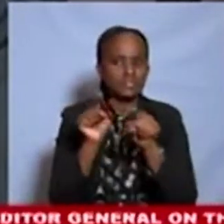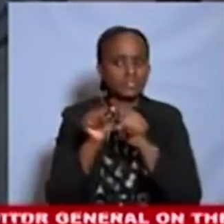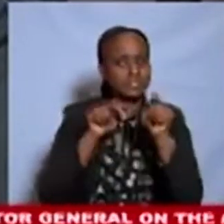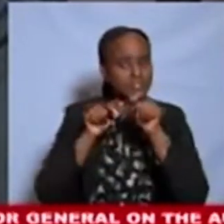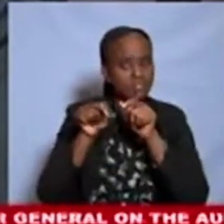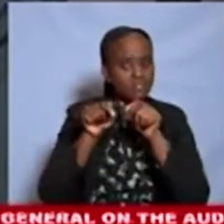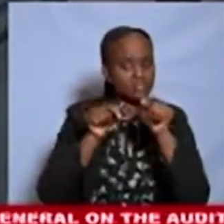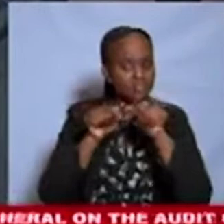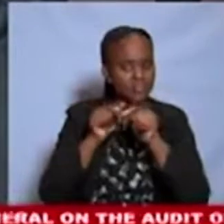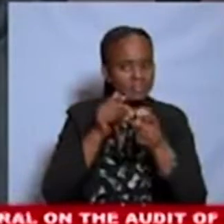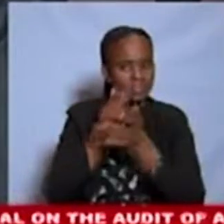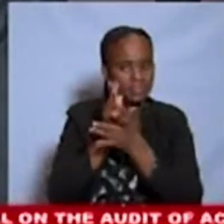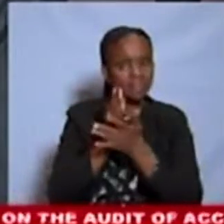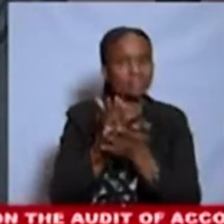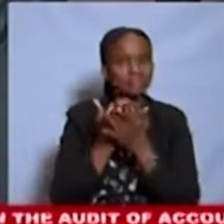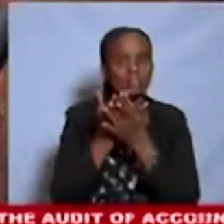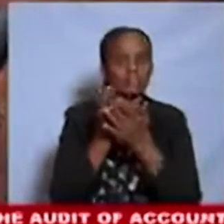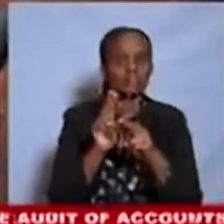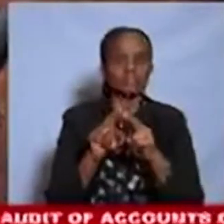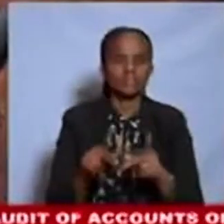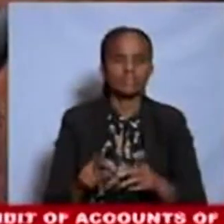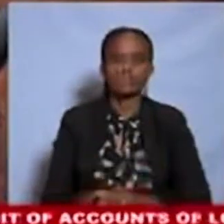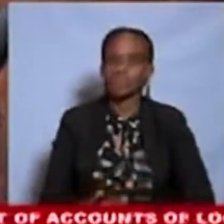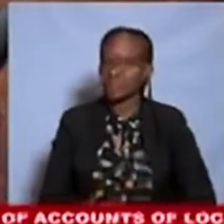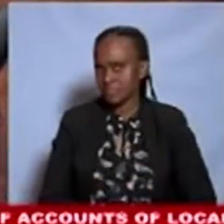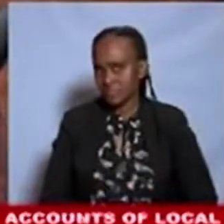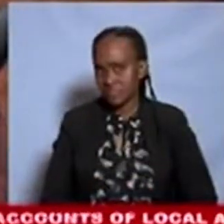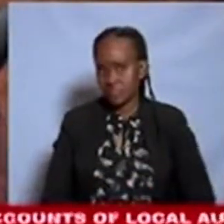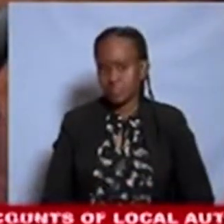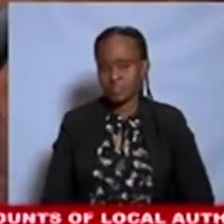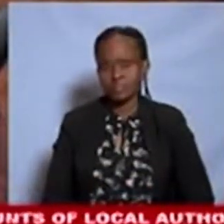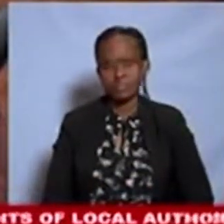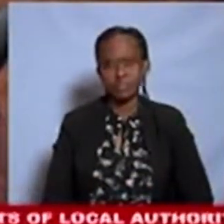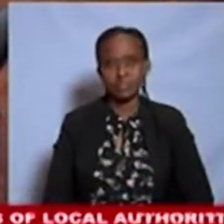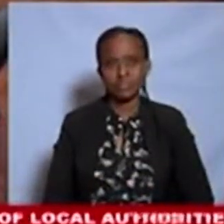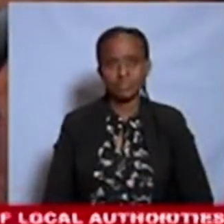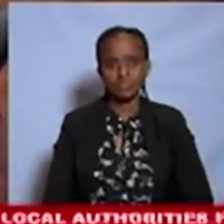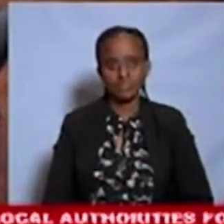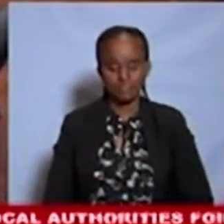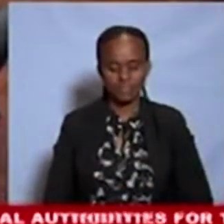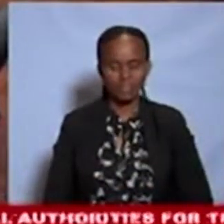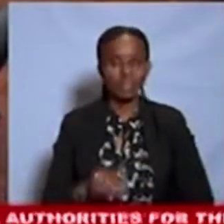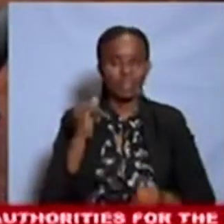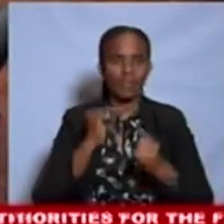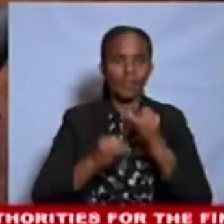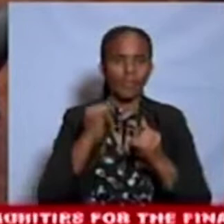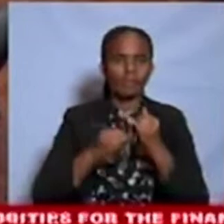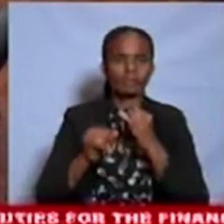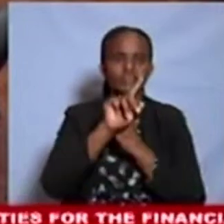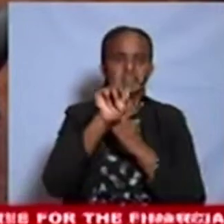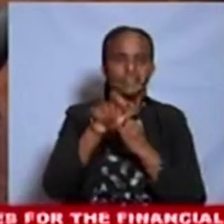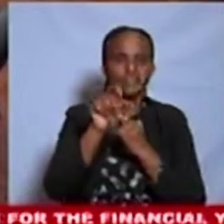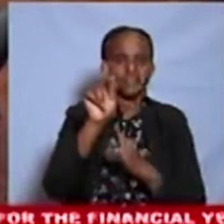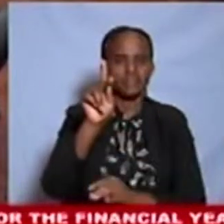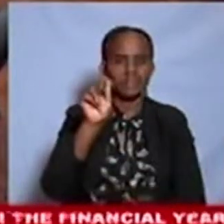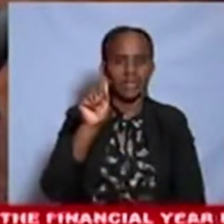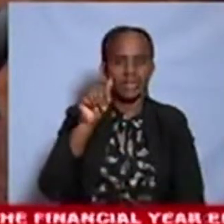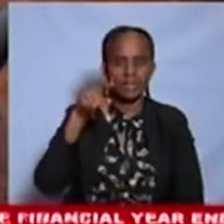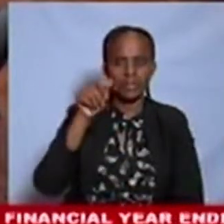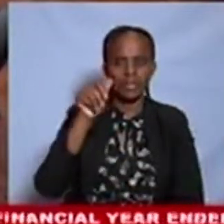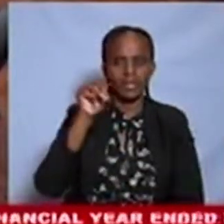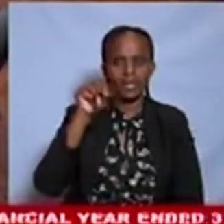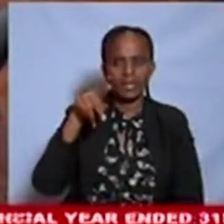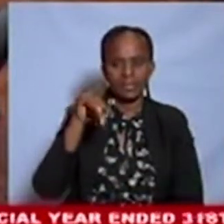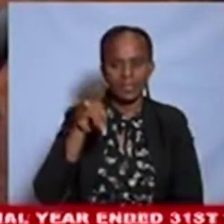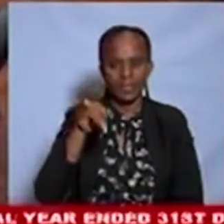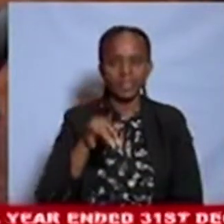and run it properly. I submit, Chair. Thank you. Yeah, I think on this topic, last question, yes, Honorable Kapampi. Chair,